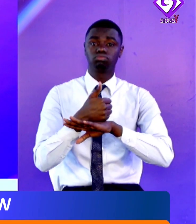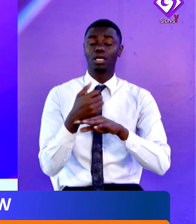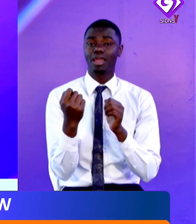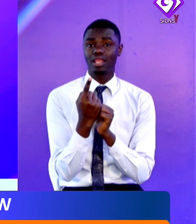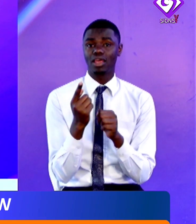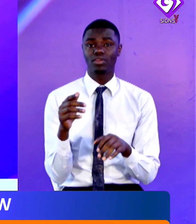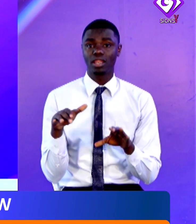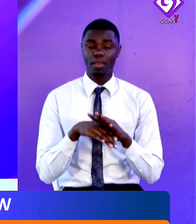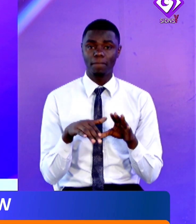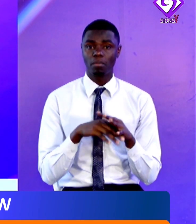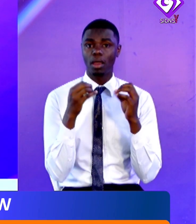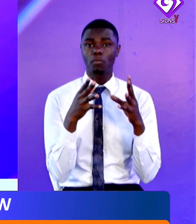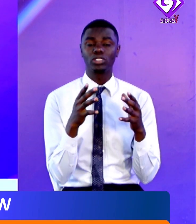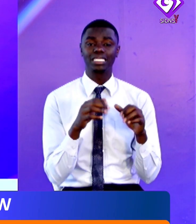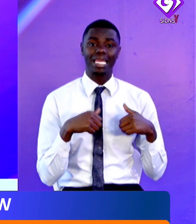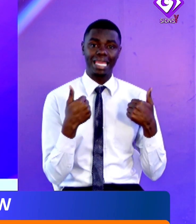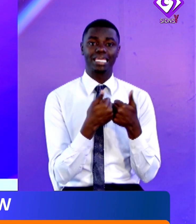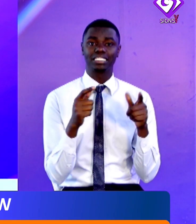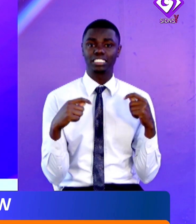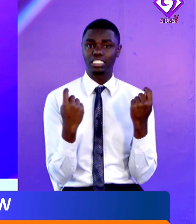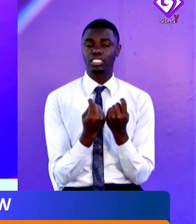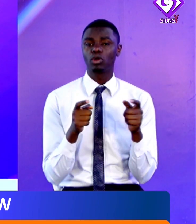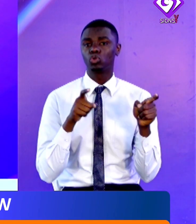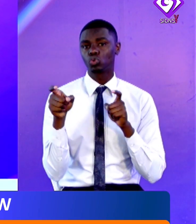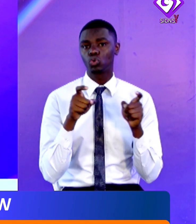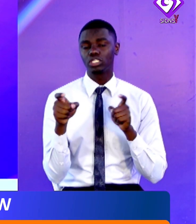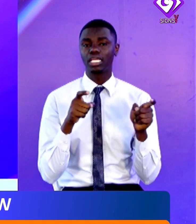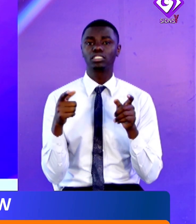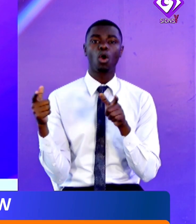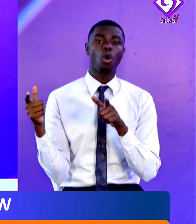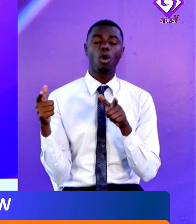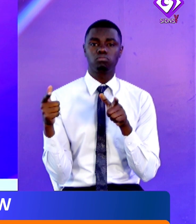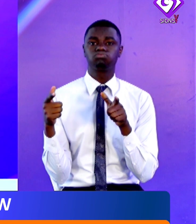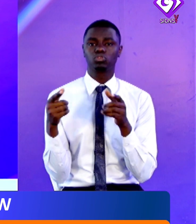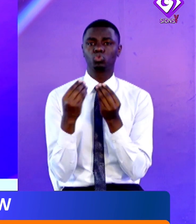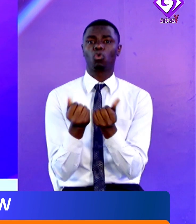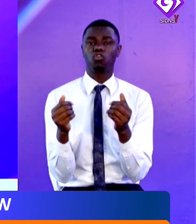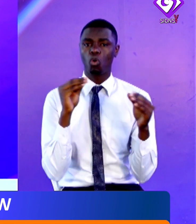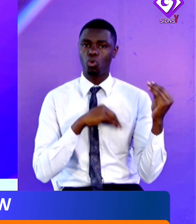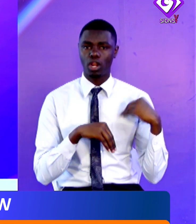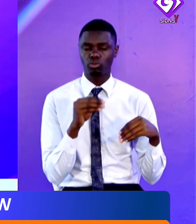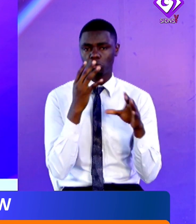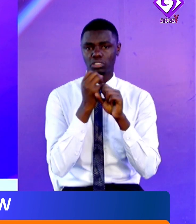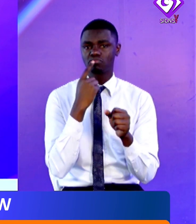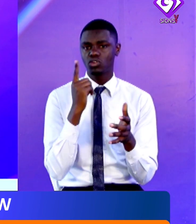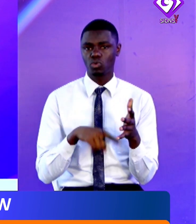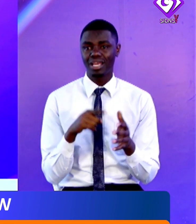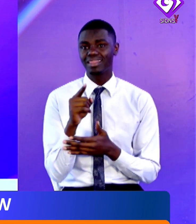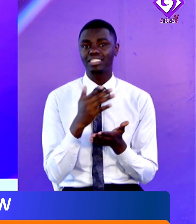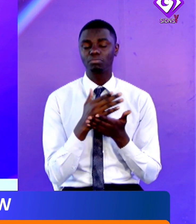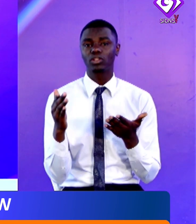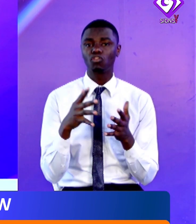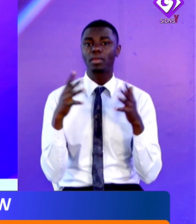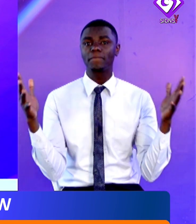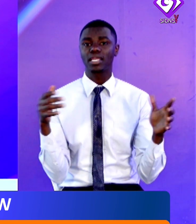11-member multi-agency team to coordinate the war against corruption. The president says the move is part of a broader